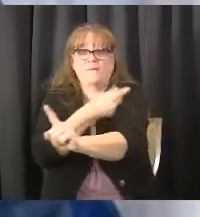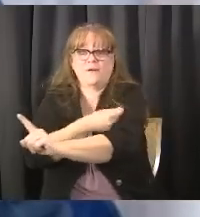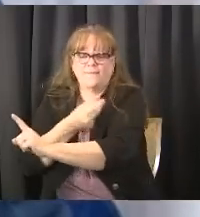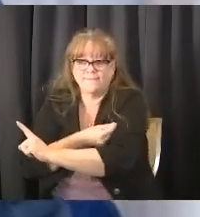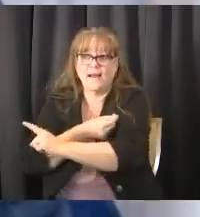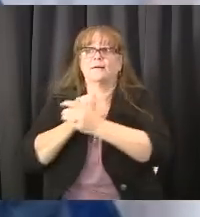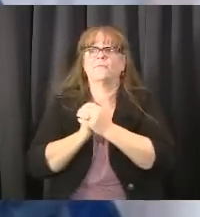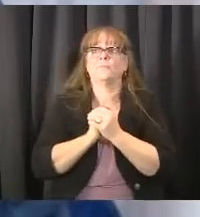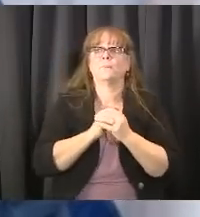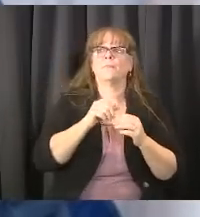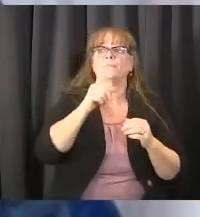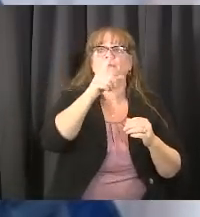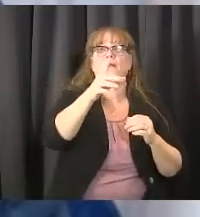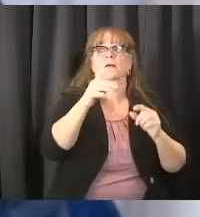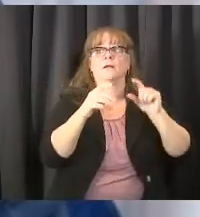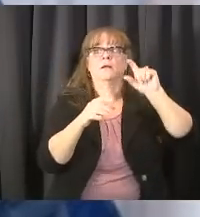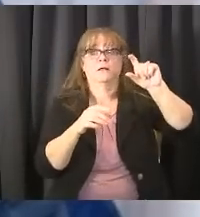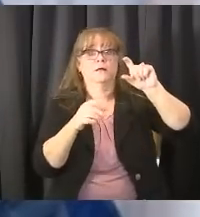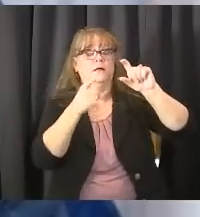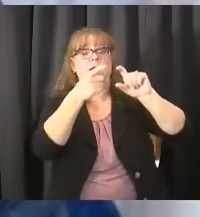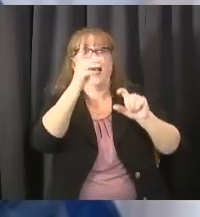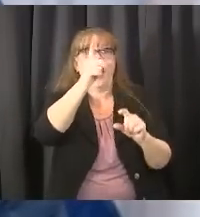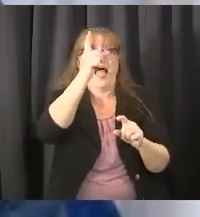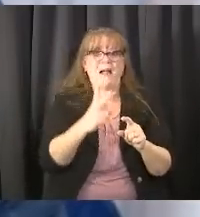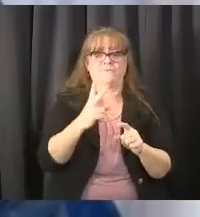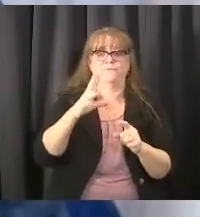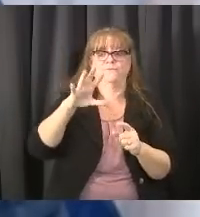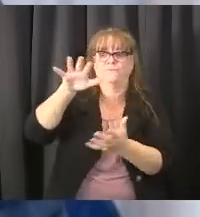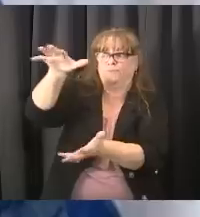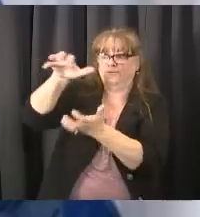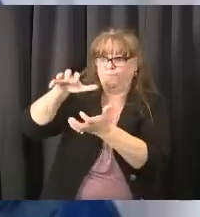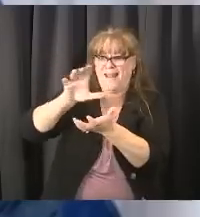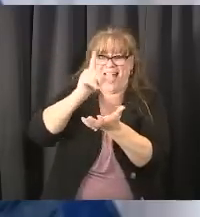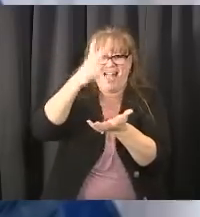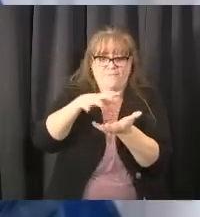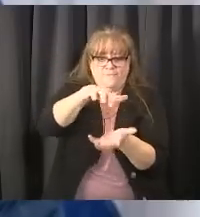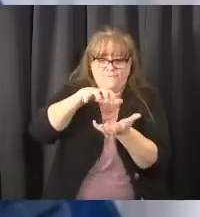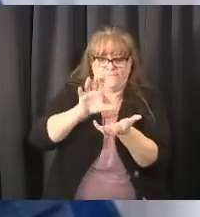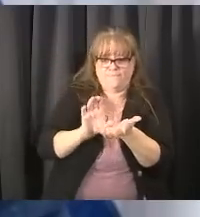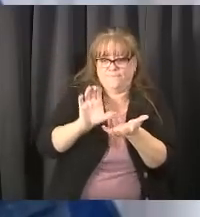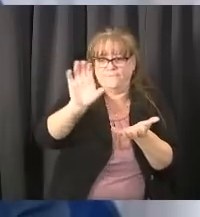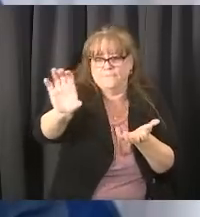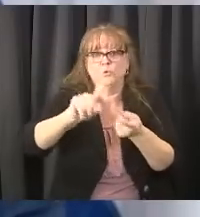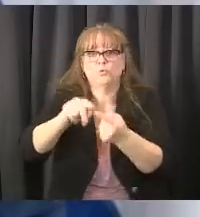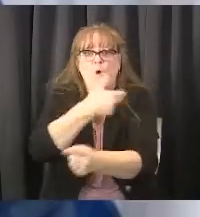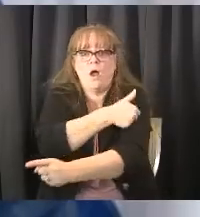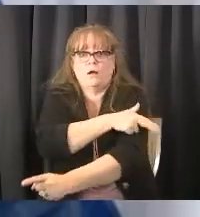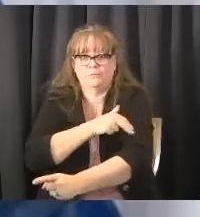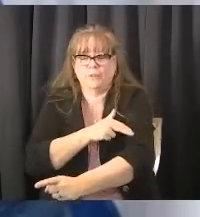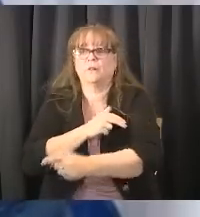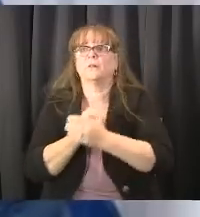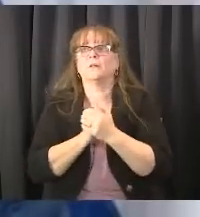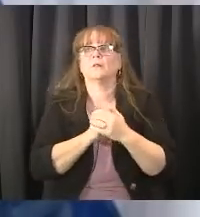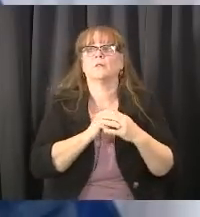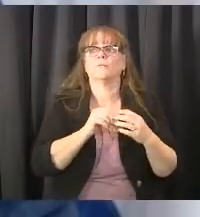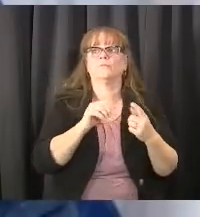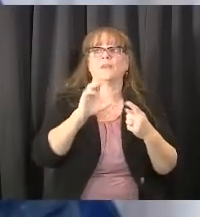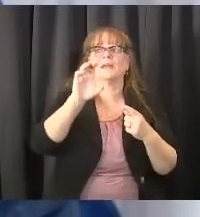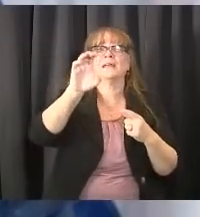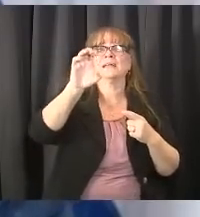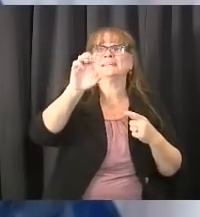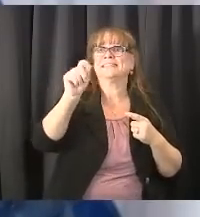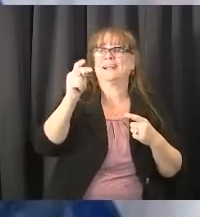successful and high quality hospitals today, Centura and UCHealth. 20% go out through community health clinics, and you're going to be hearing